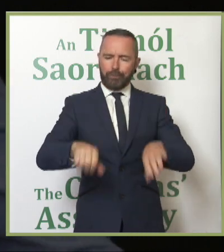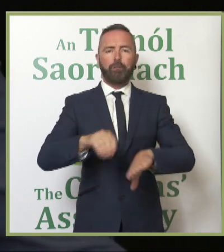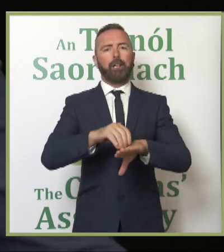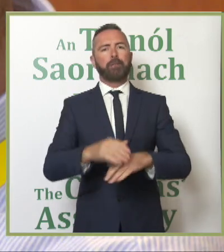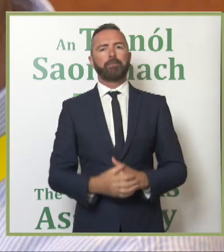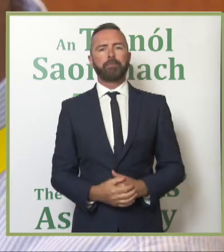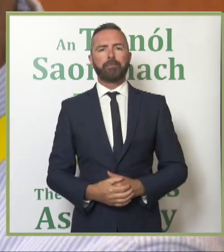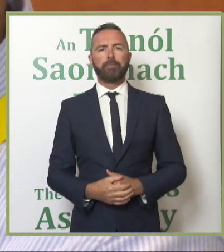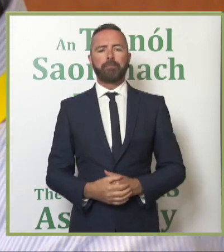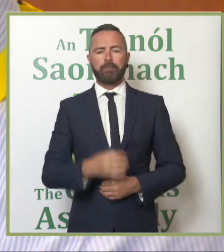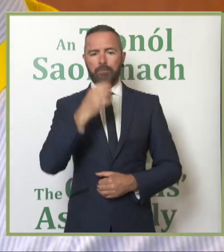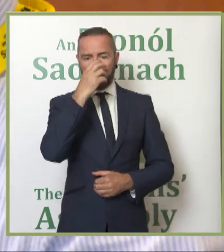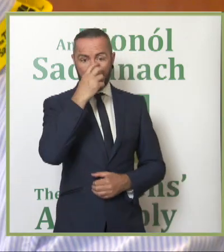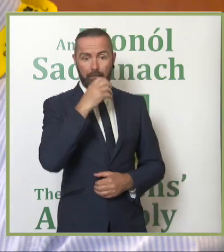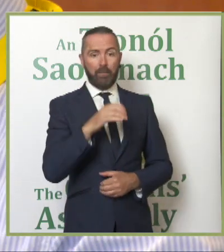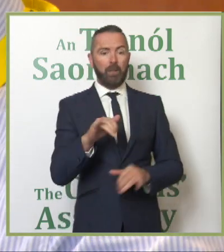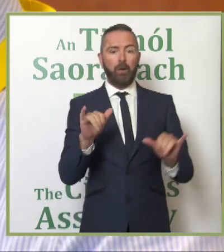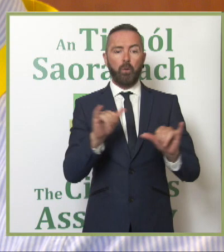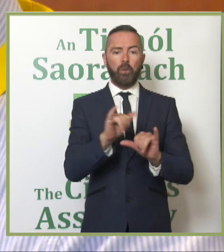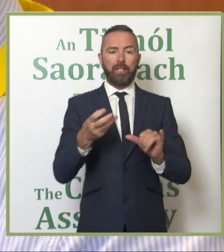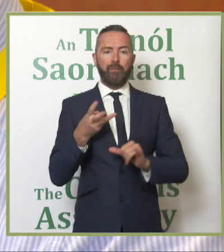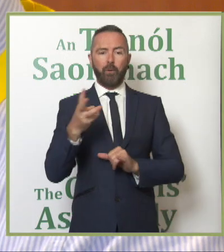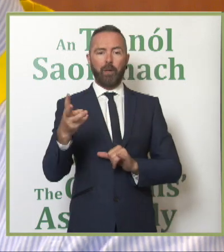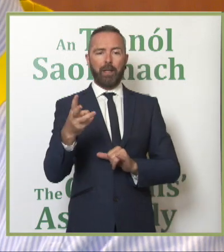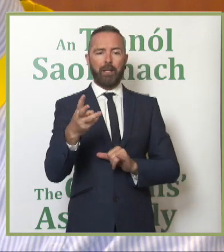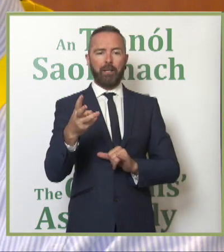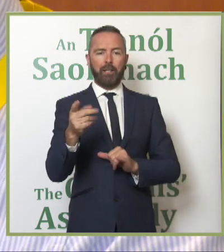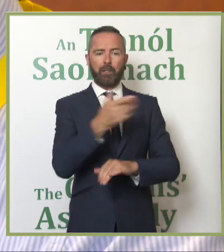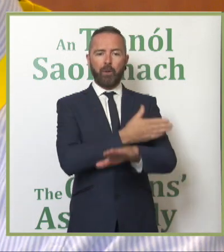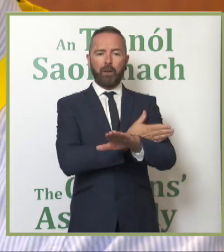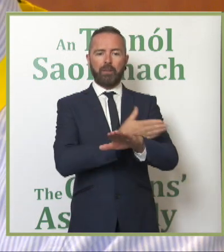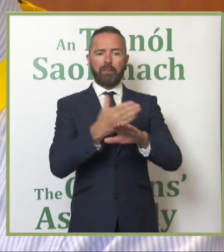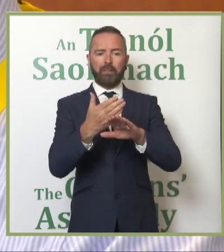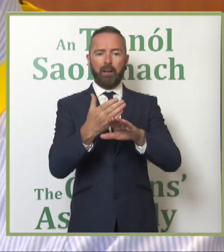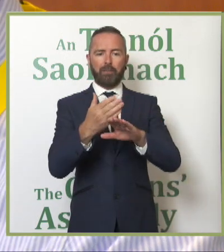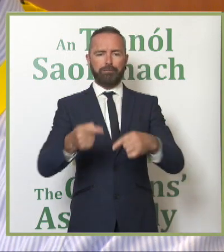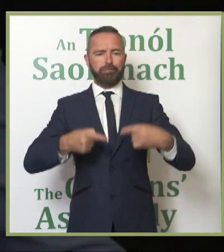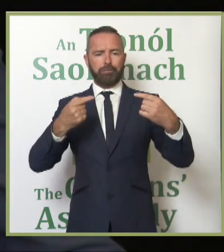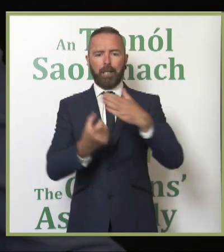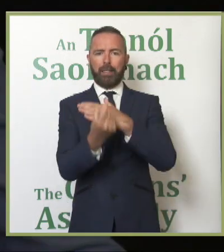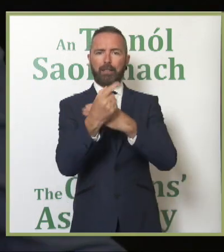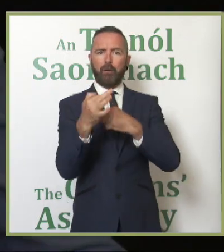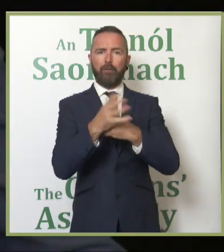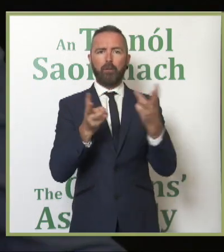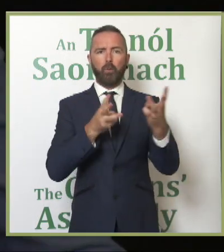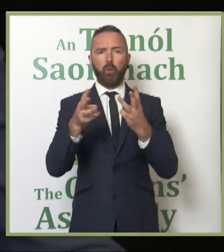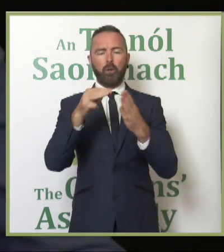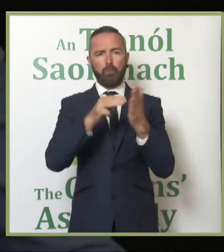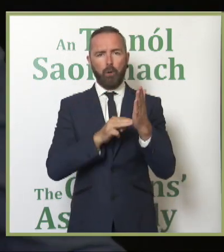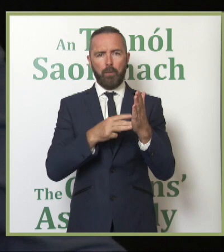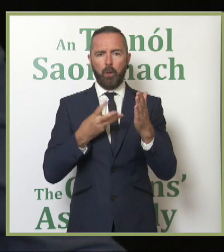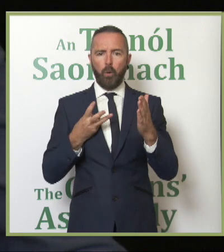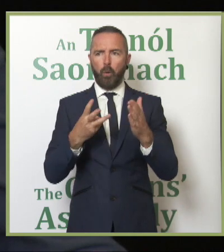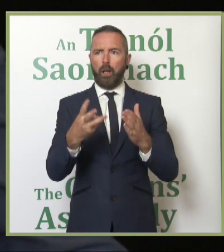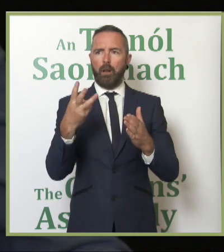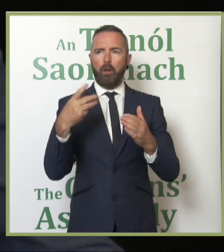fair to say that no matter what way we tackle this issue of a work programme, there's always going to be